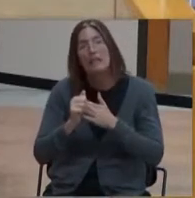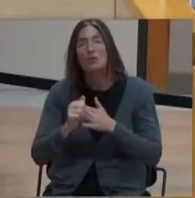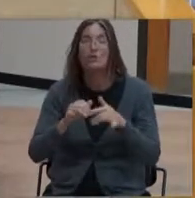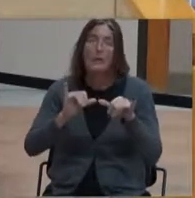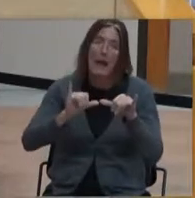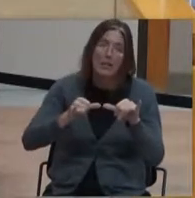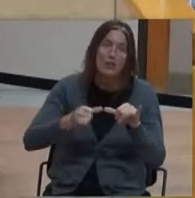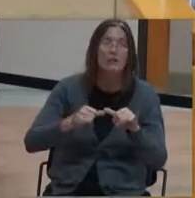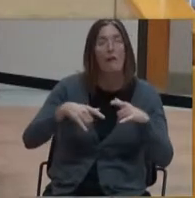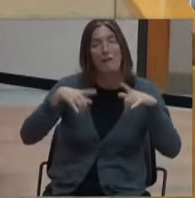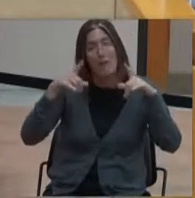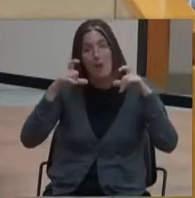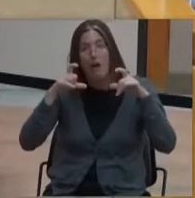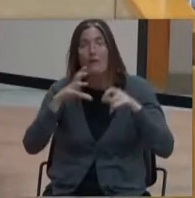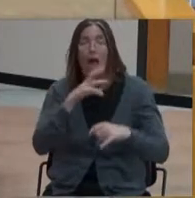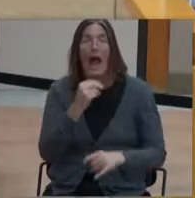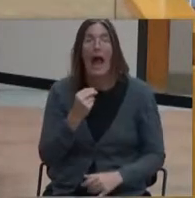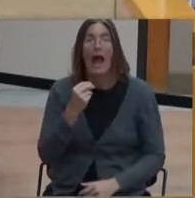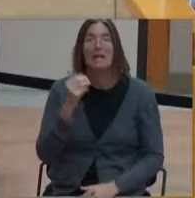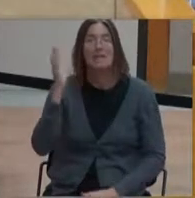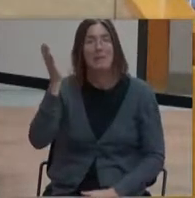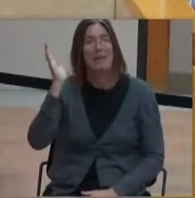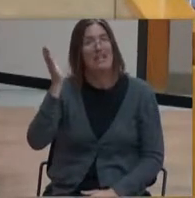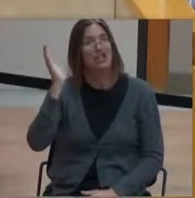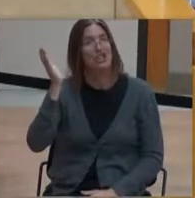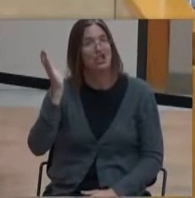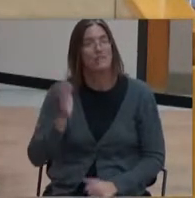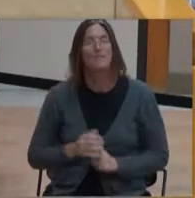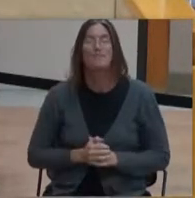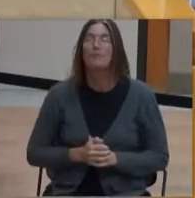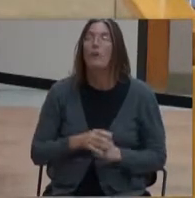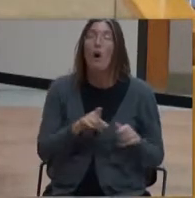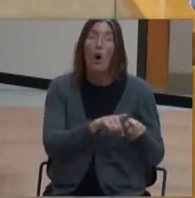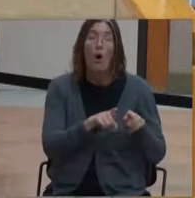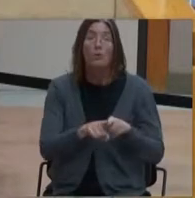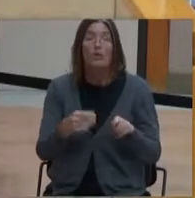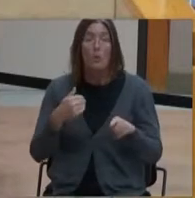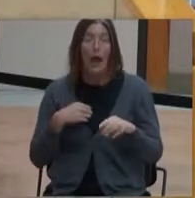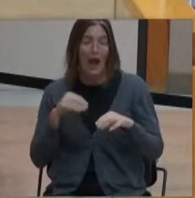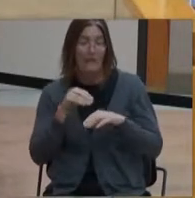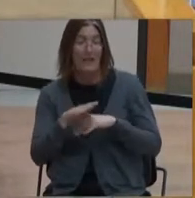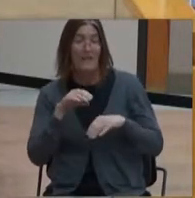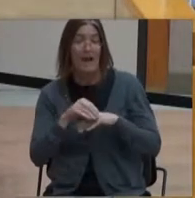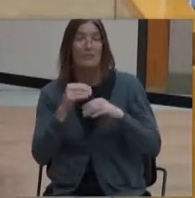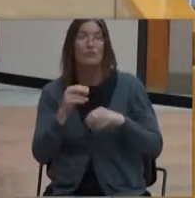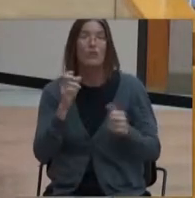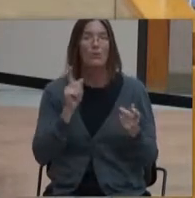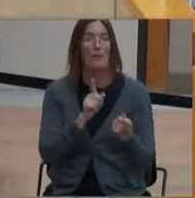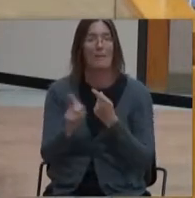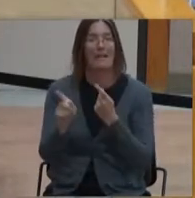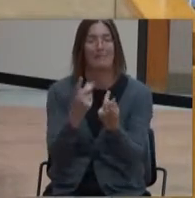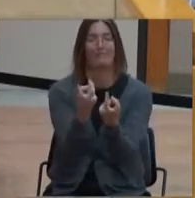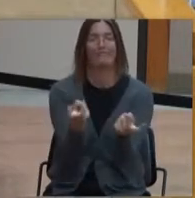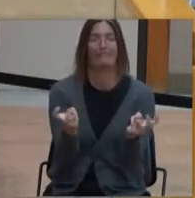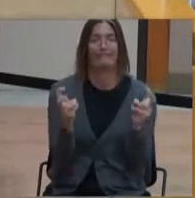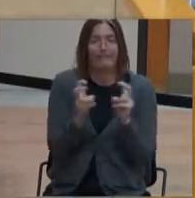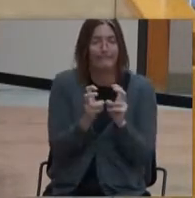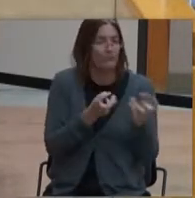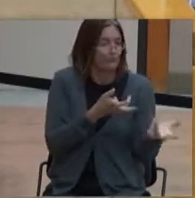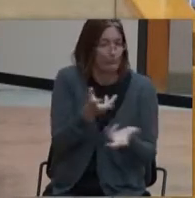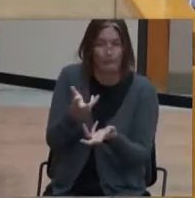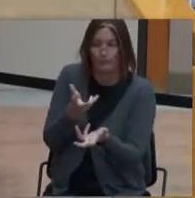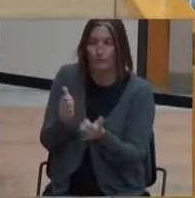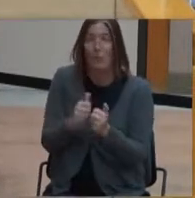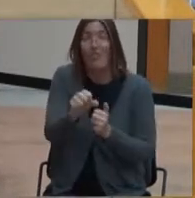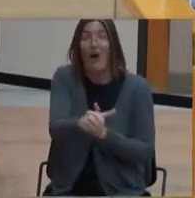speech. Also, we have advisory, where we meet in small circles and connect with other students. We have advisory because